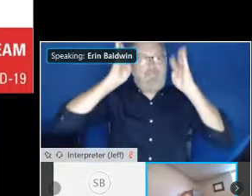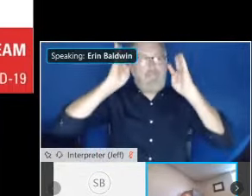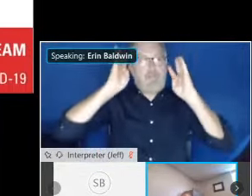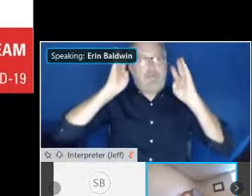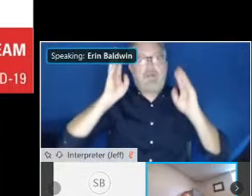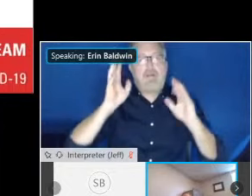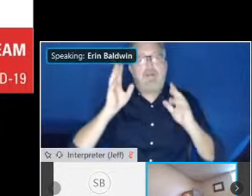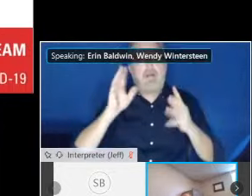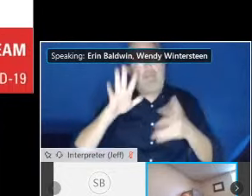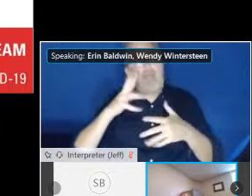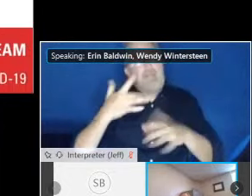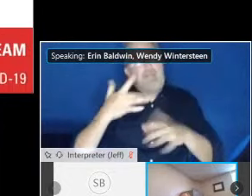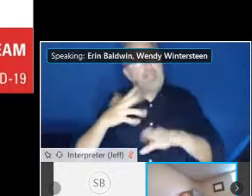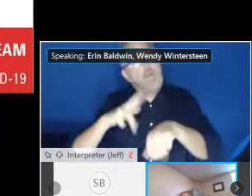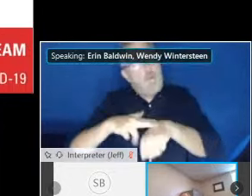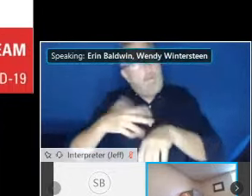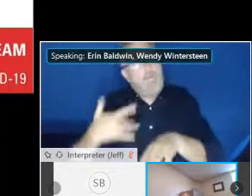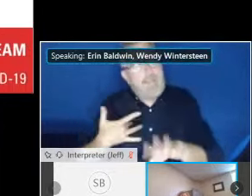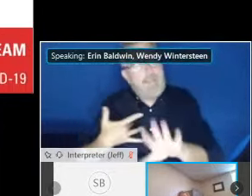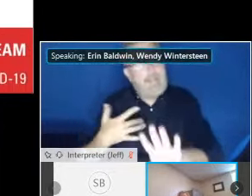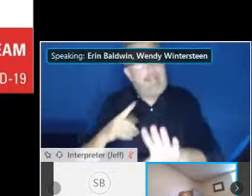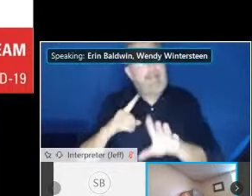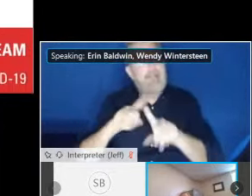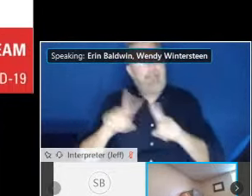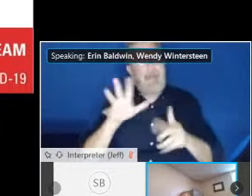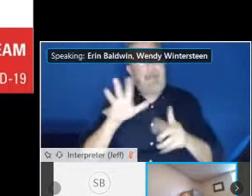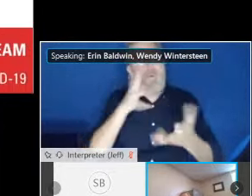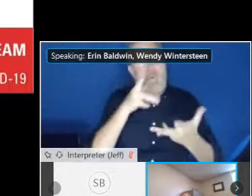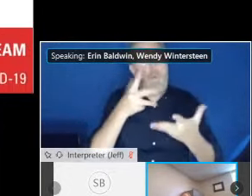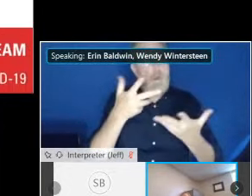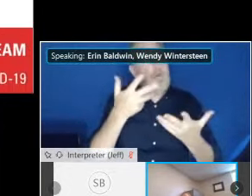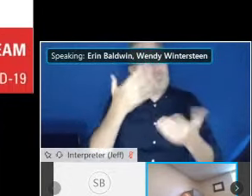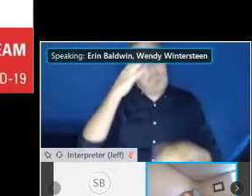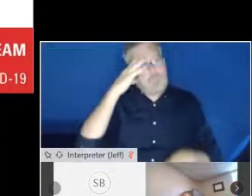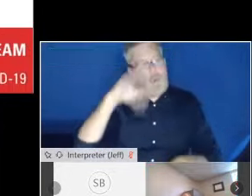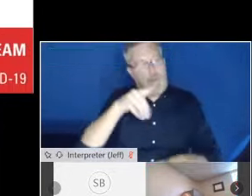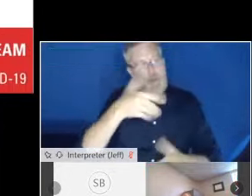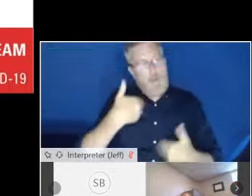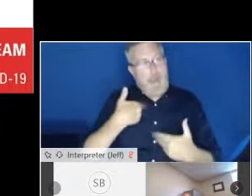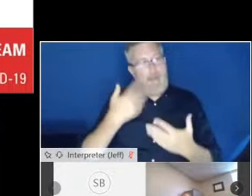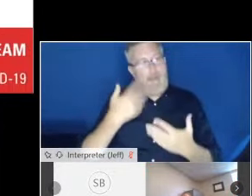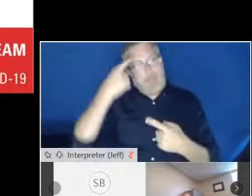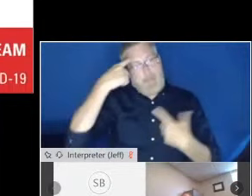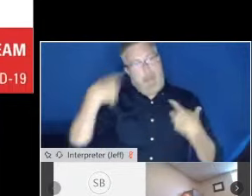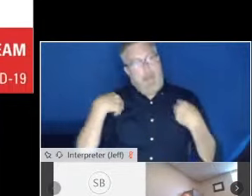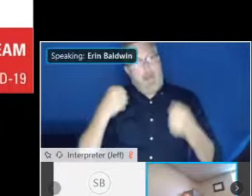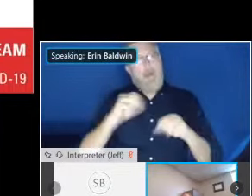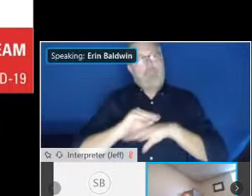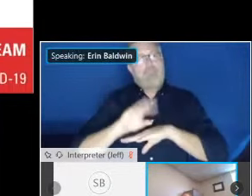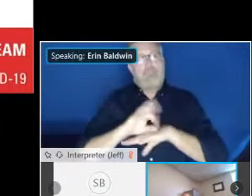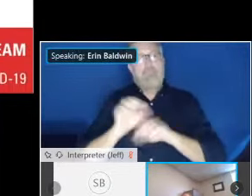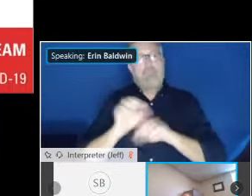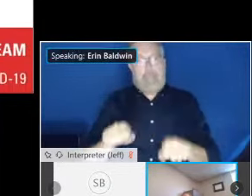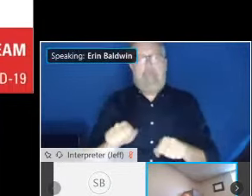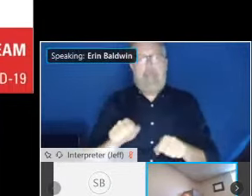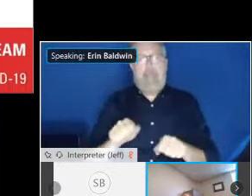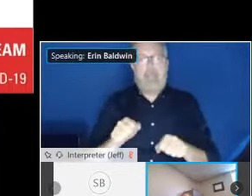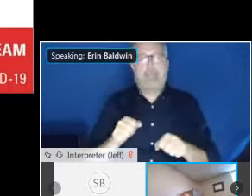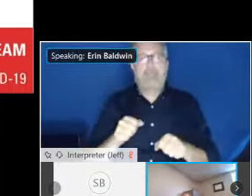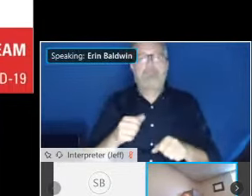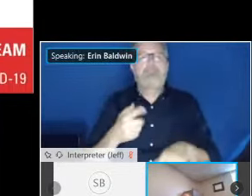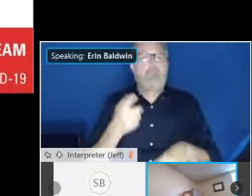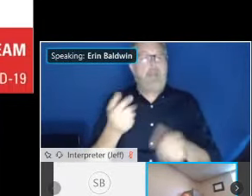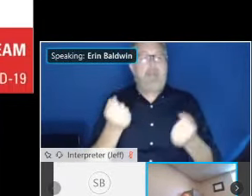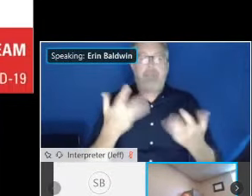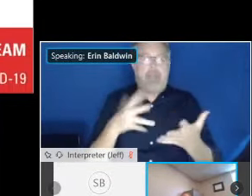and any of those feelings are normal, and we want folks to know the mental health support that are available to them. So on the slide here, you can see we have